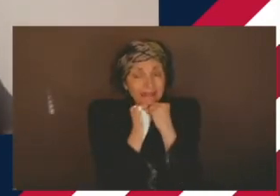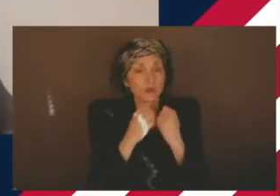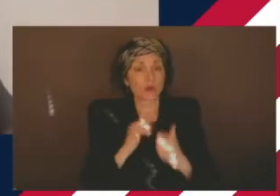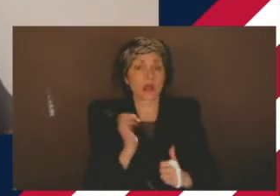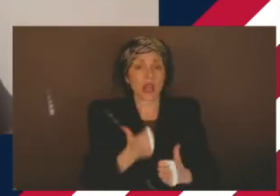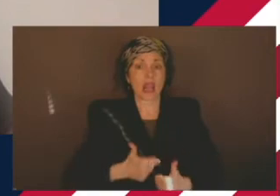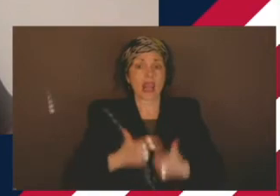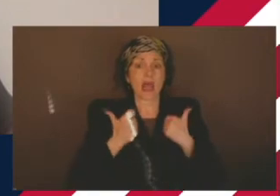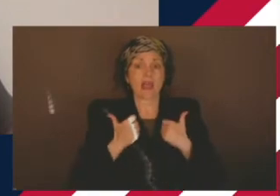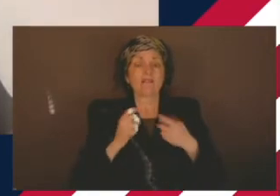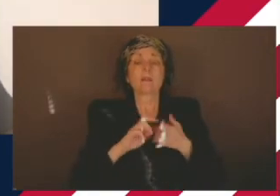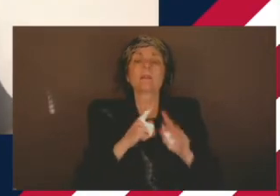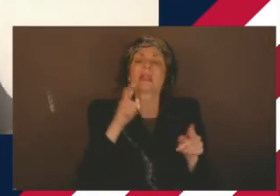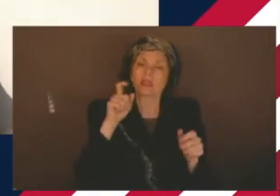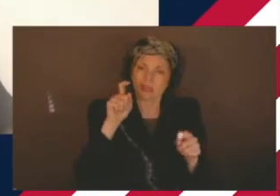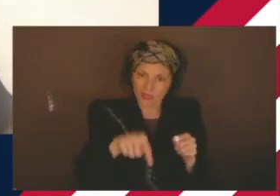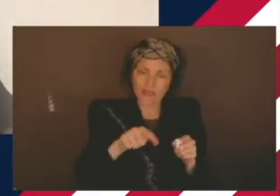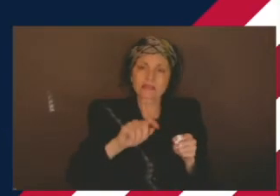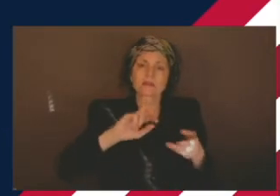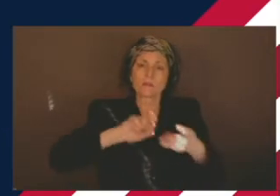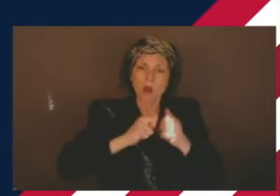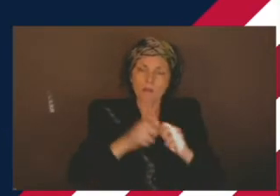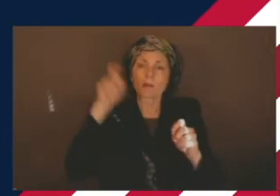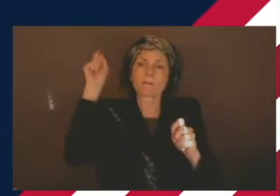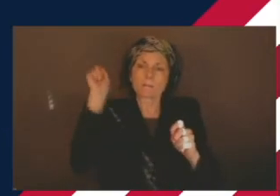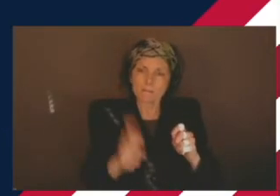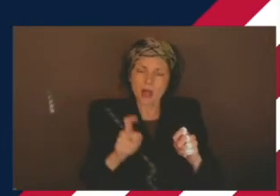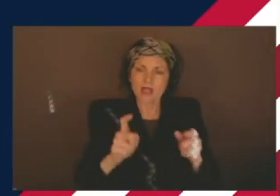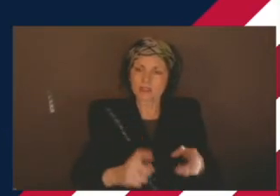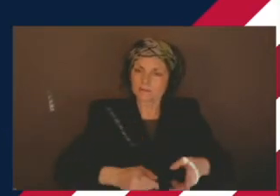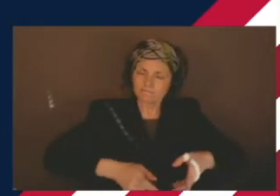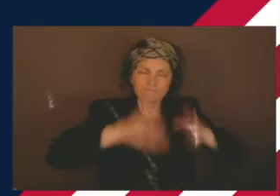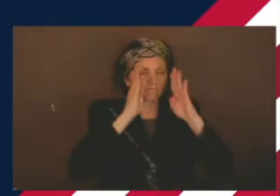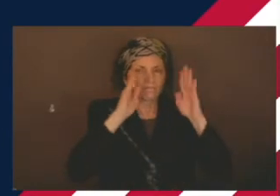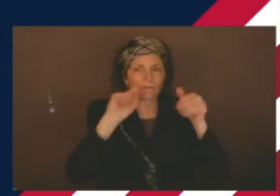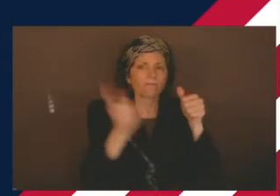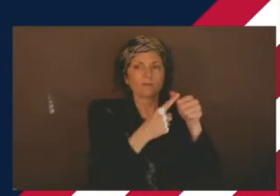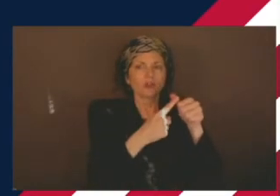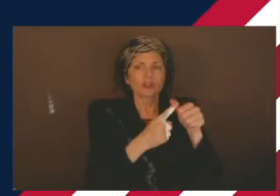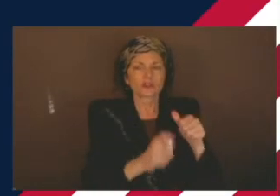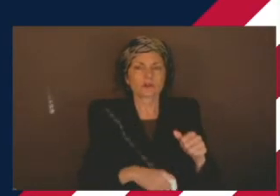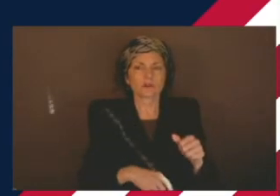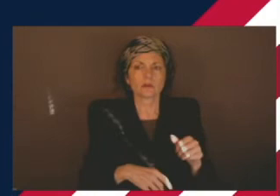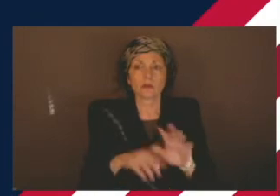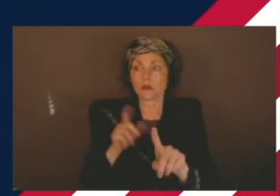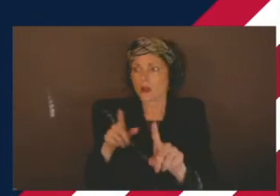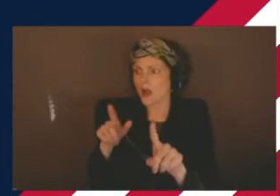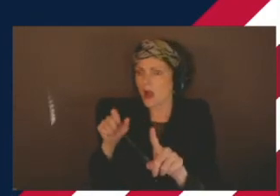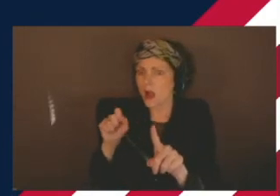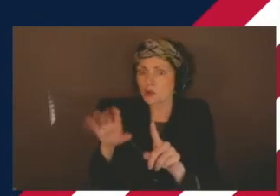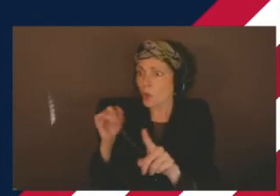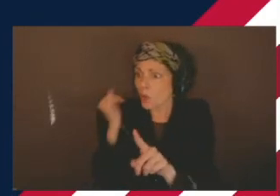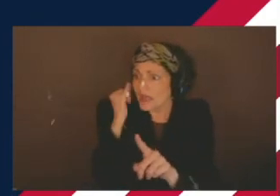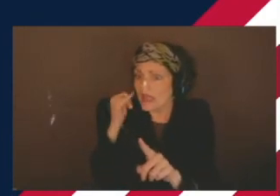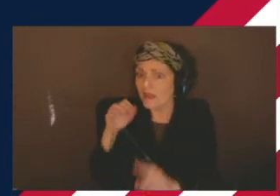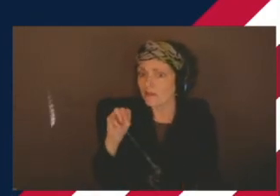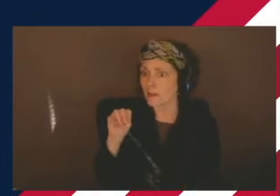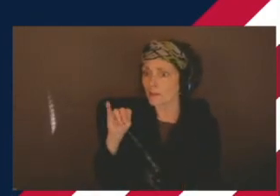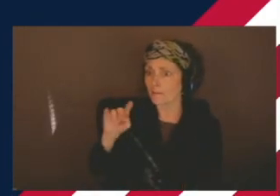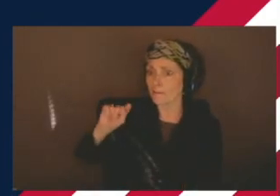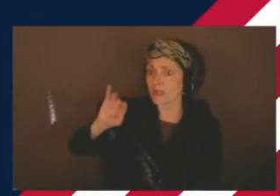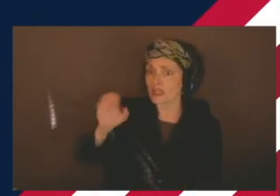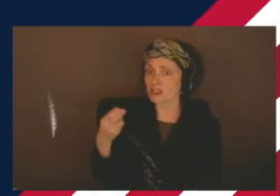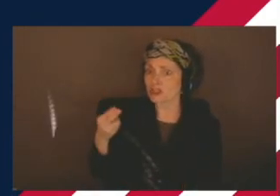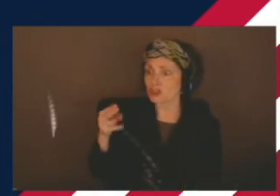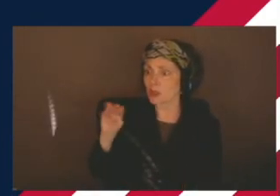the forefront. So what would you tell Mitch McConnell today, right now, if I was him and you were talking to him right